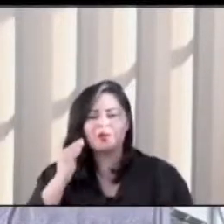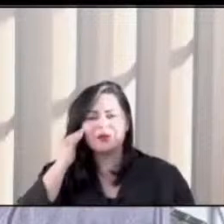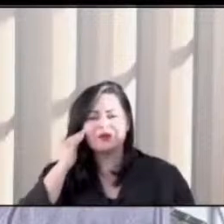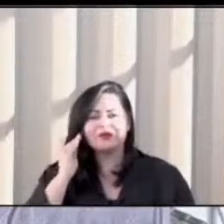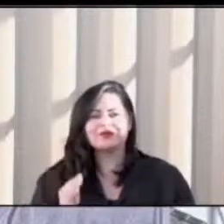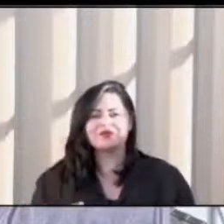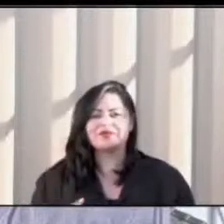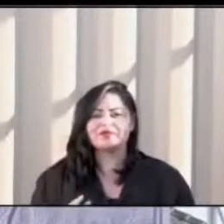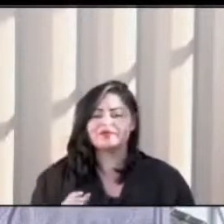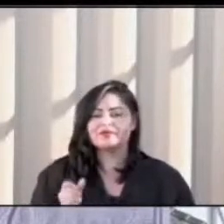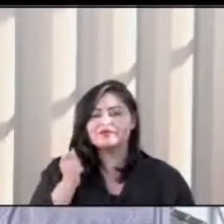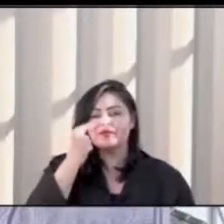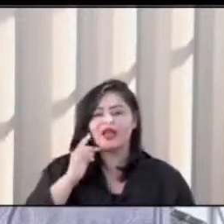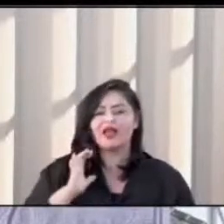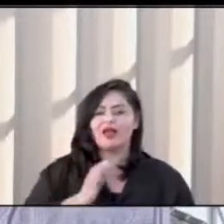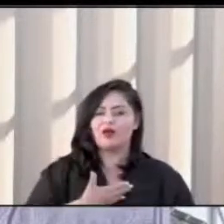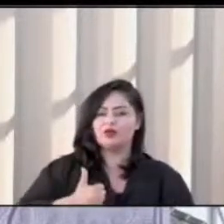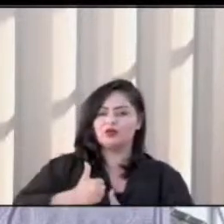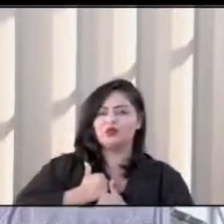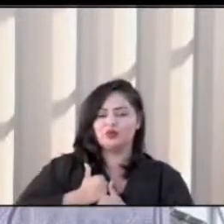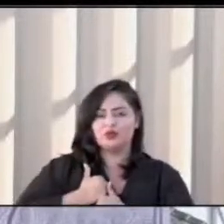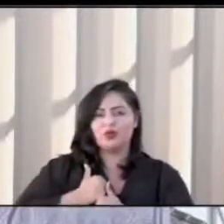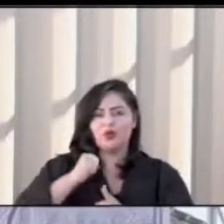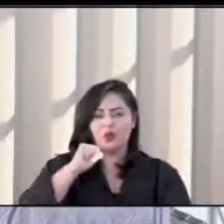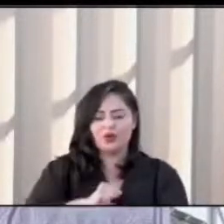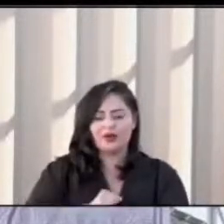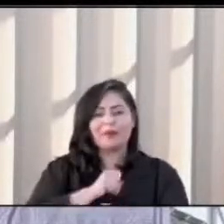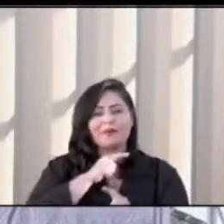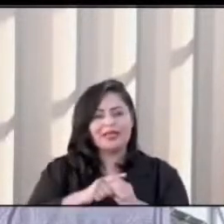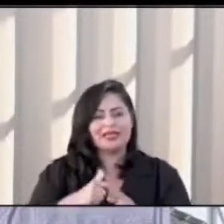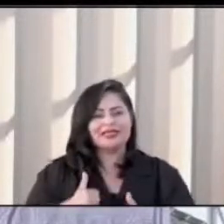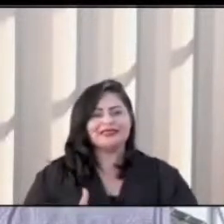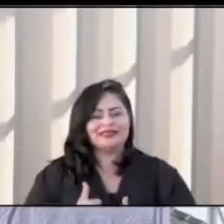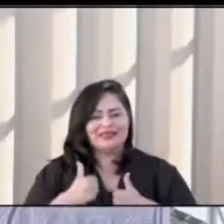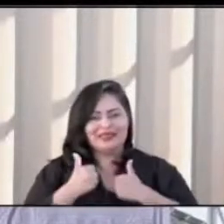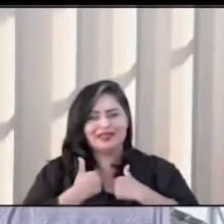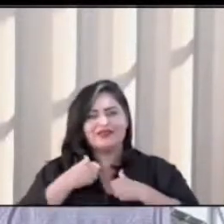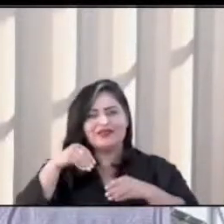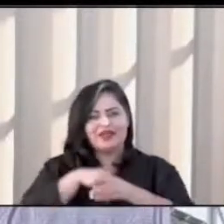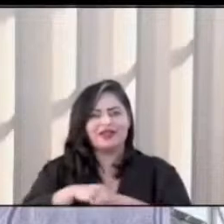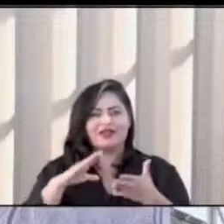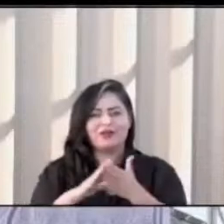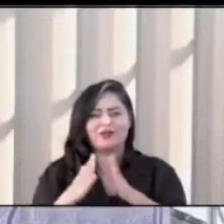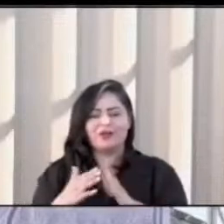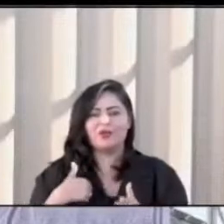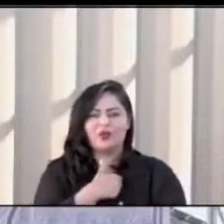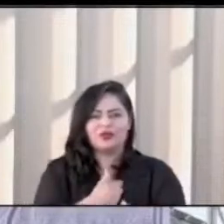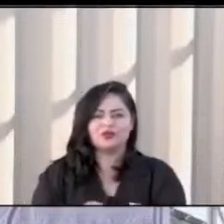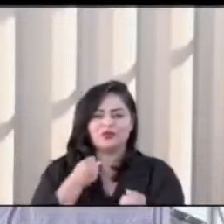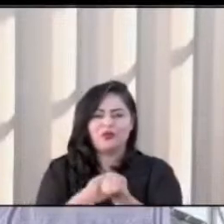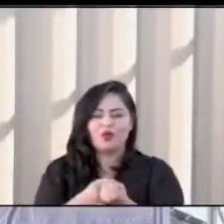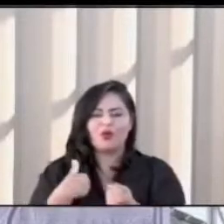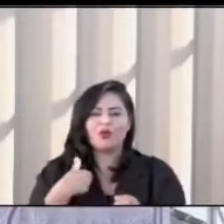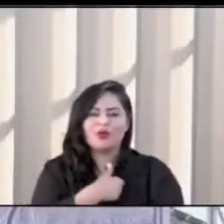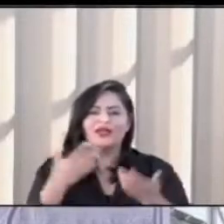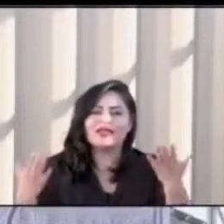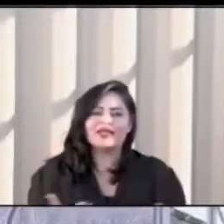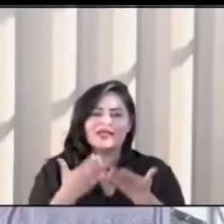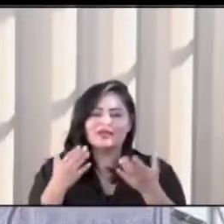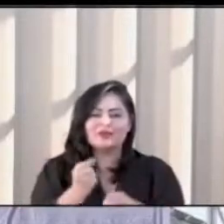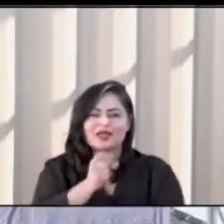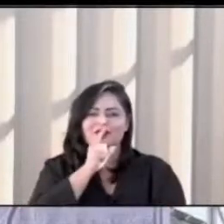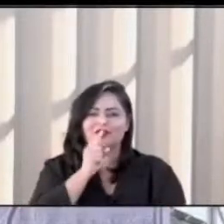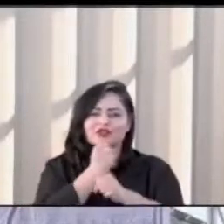our soldiers live and work in the communities we support, and they are here to help by